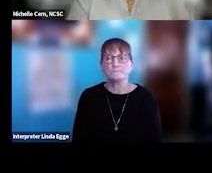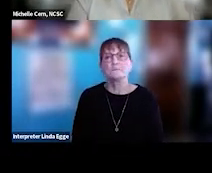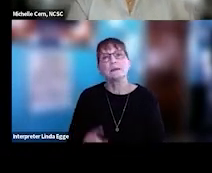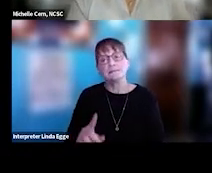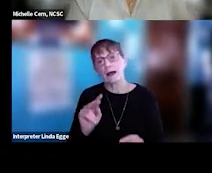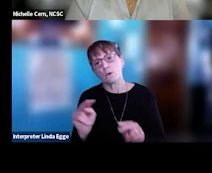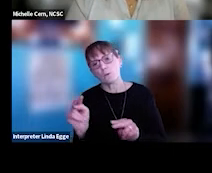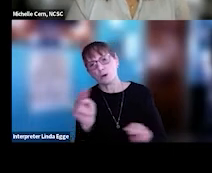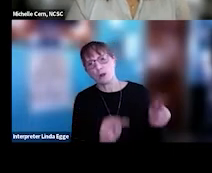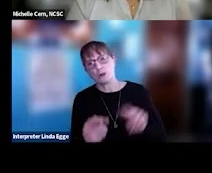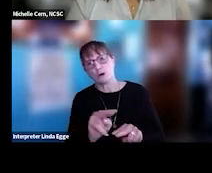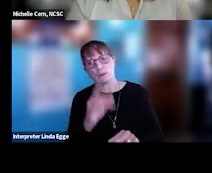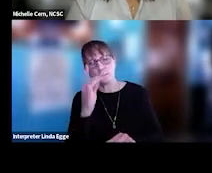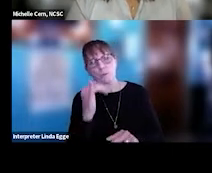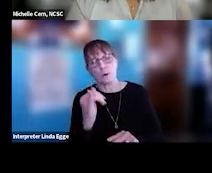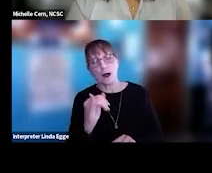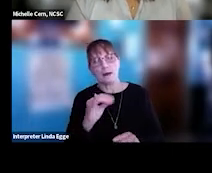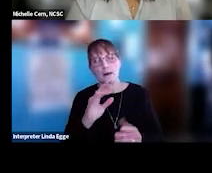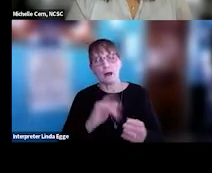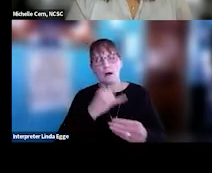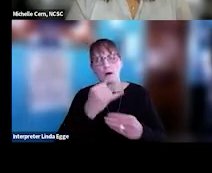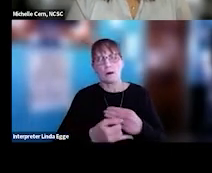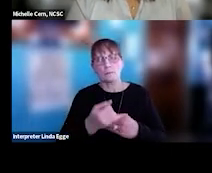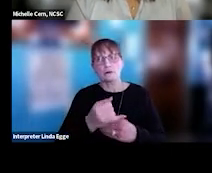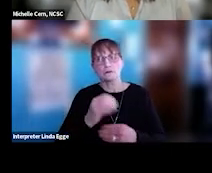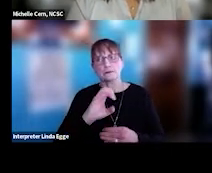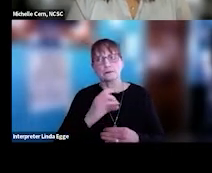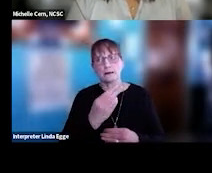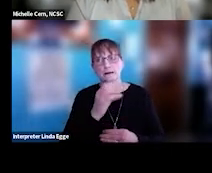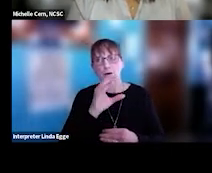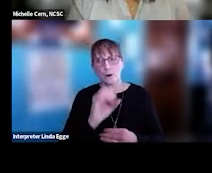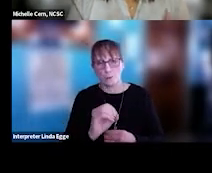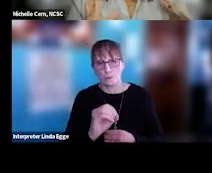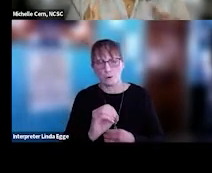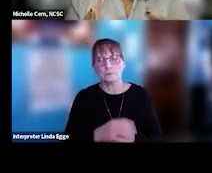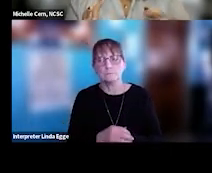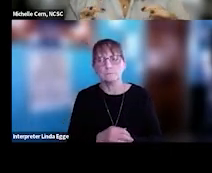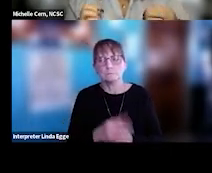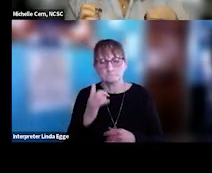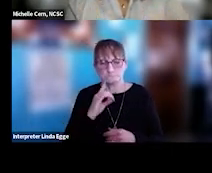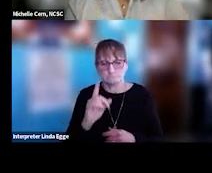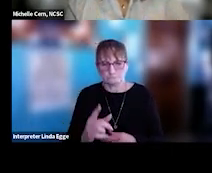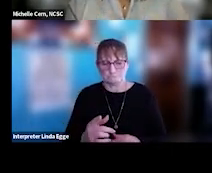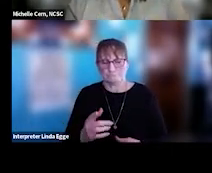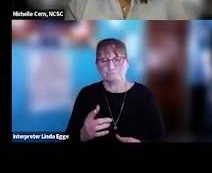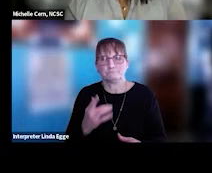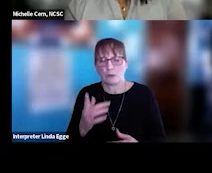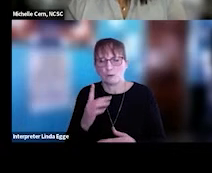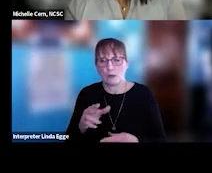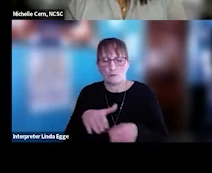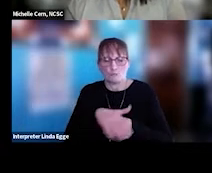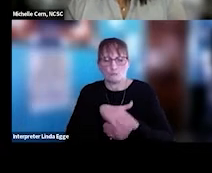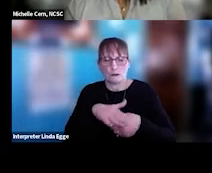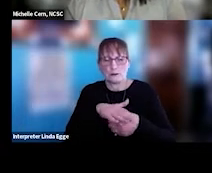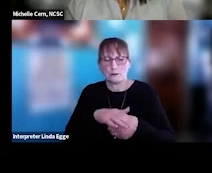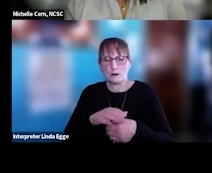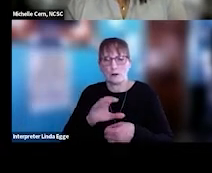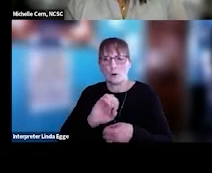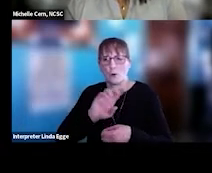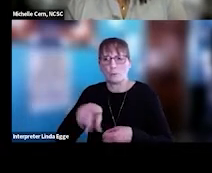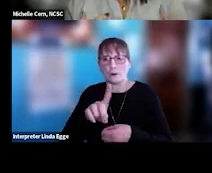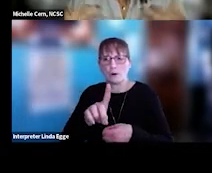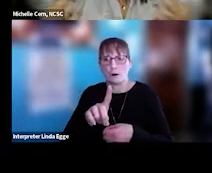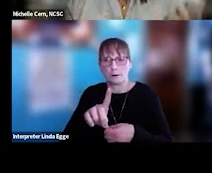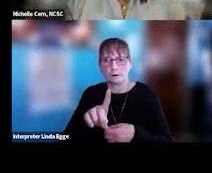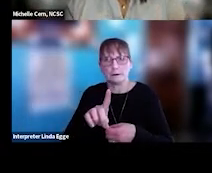Looking at the why of Project ECHO for the judiciary, our joy, the Regional Judicial Opioid Initiative,